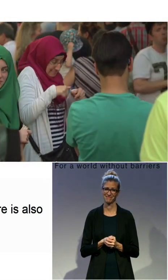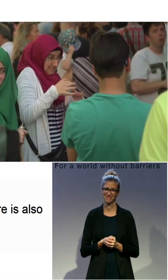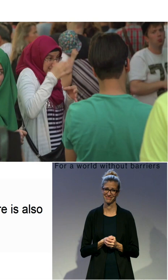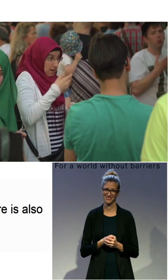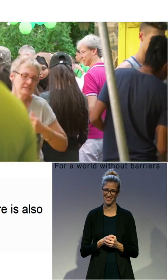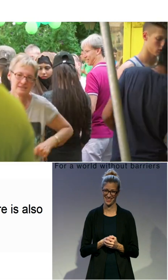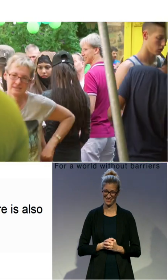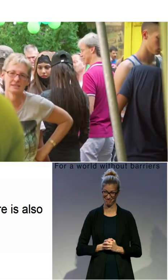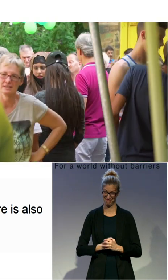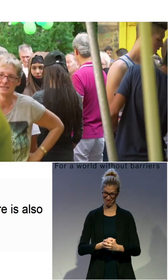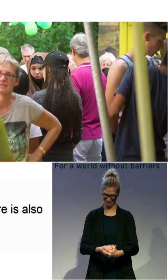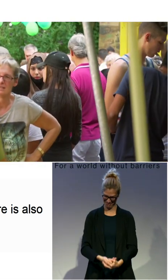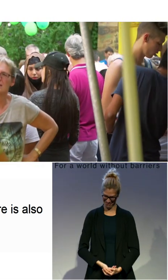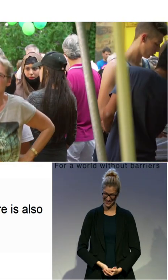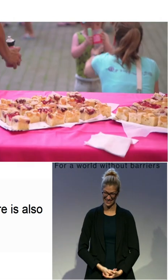Thank you.